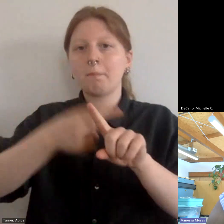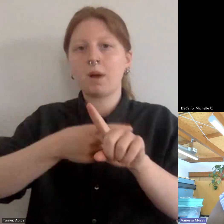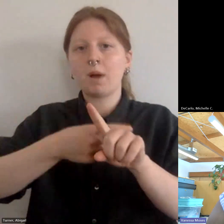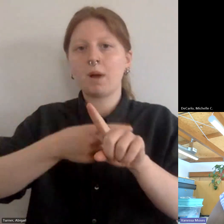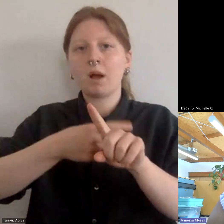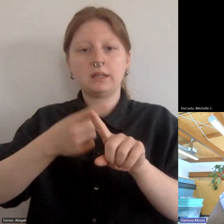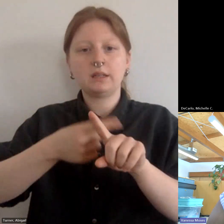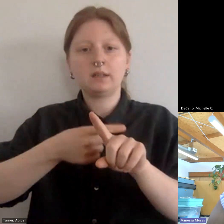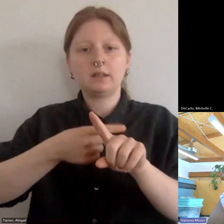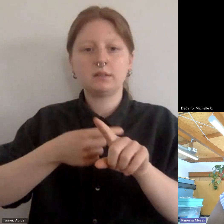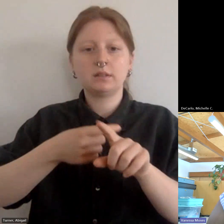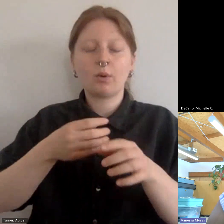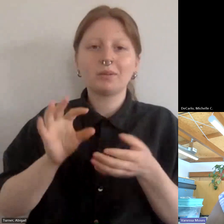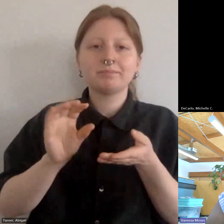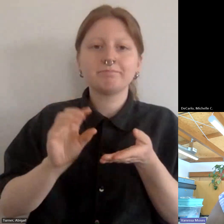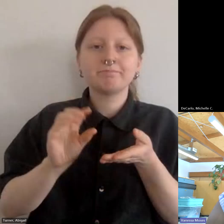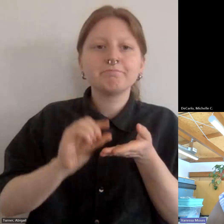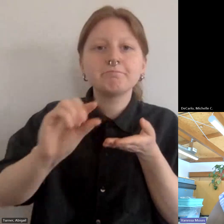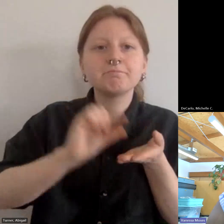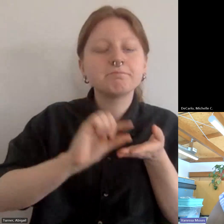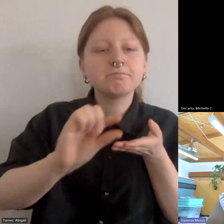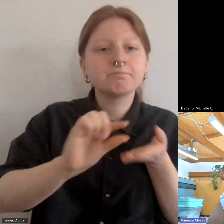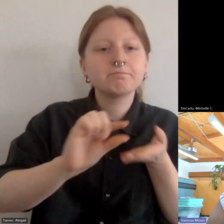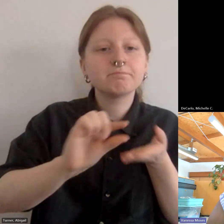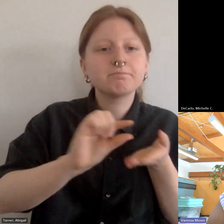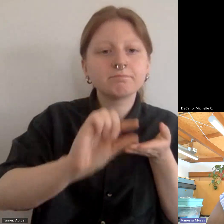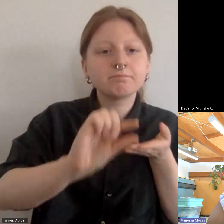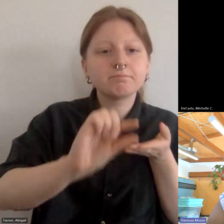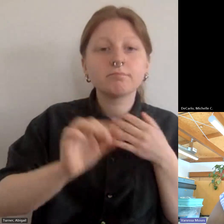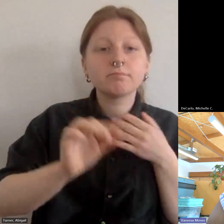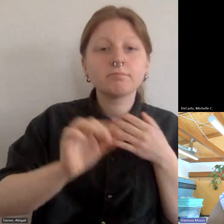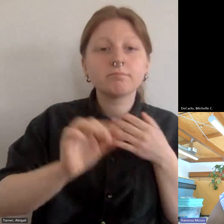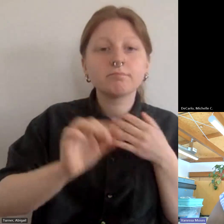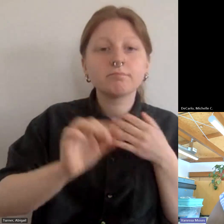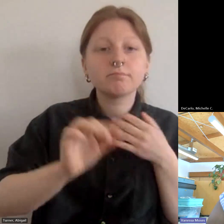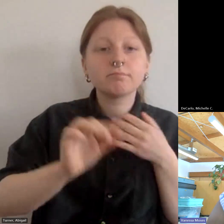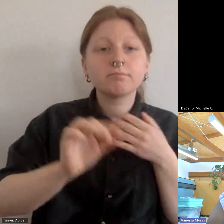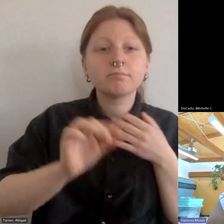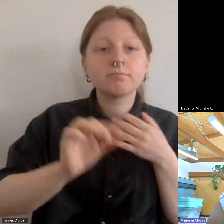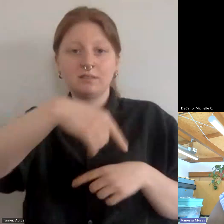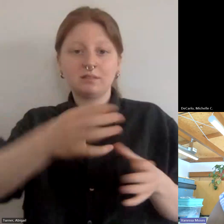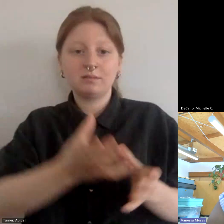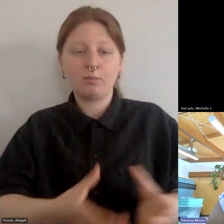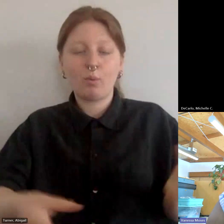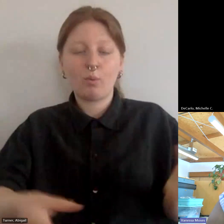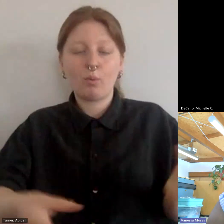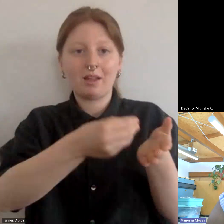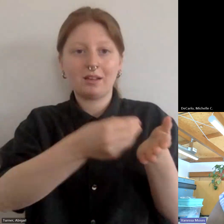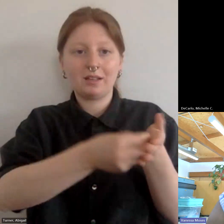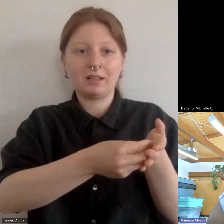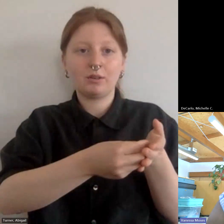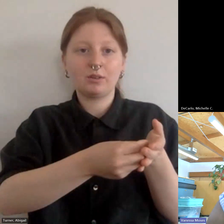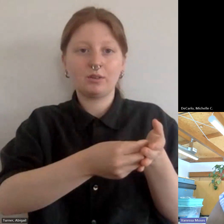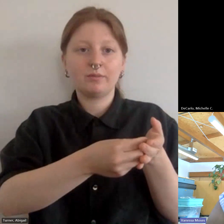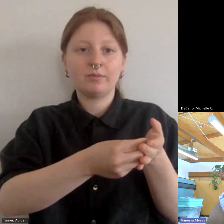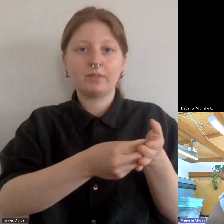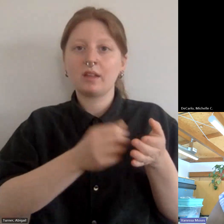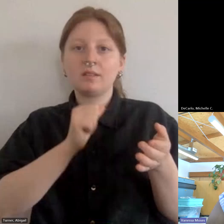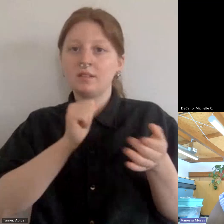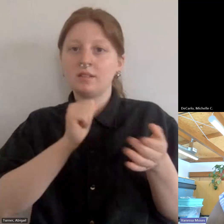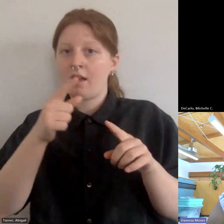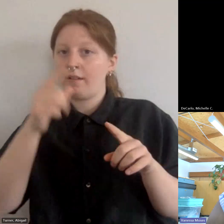time donations. So because CBF has a large pocket of its resource money, not given by federal